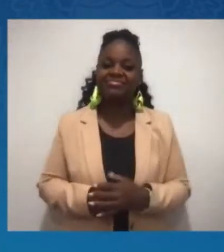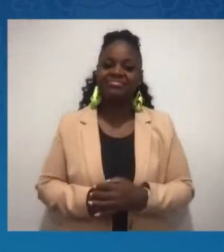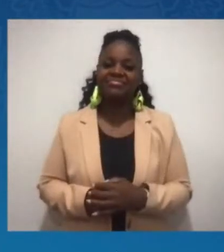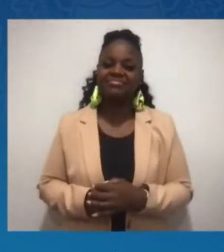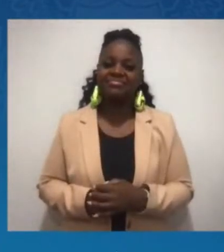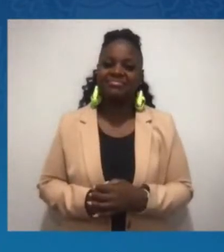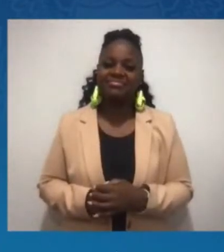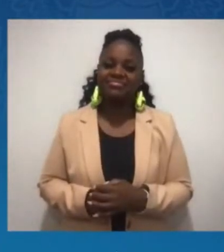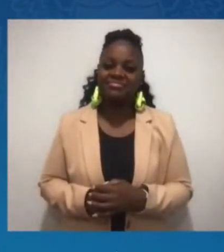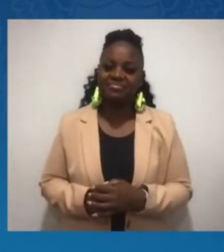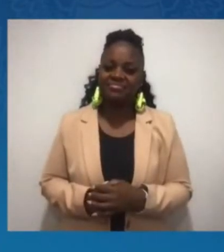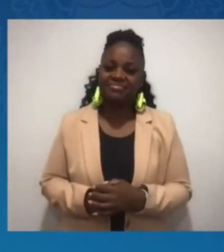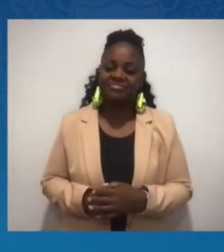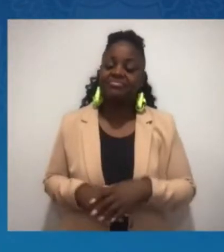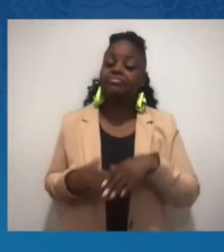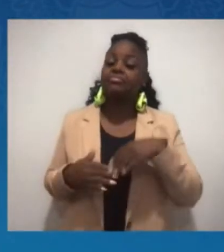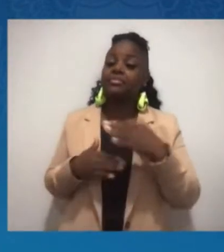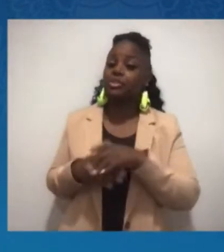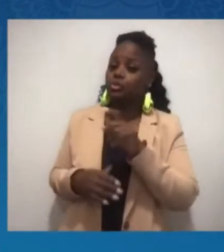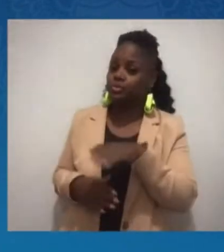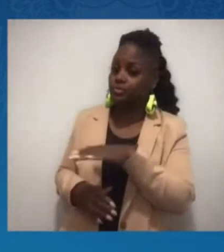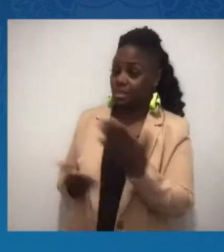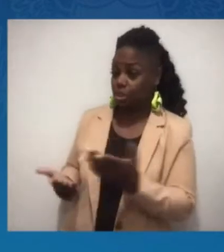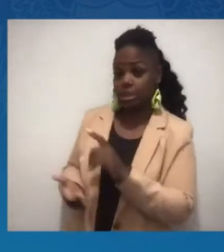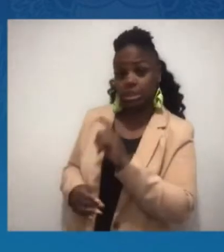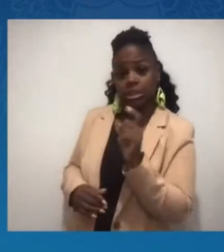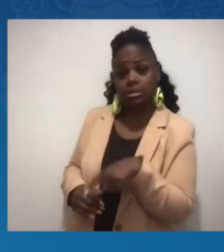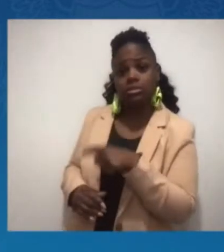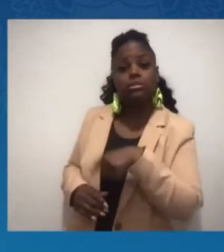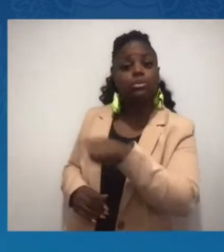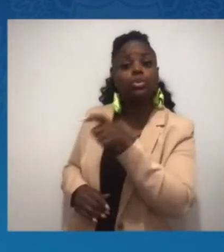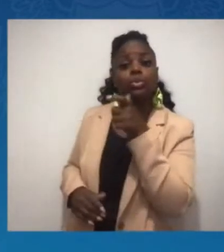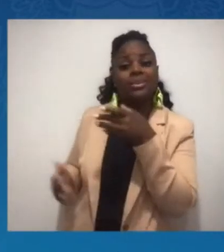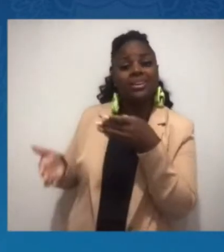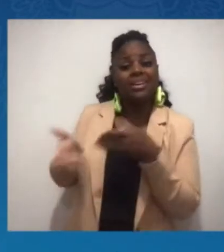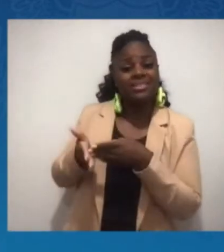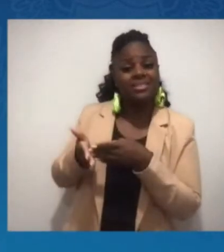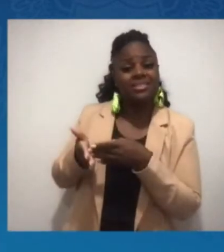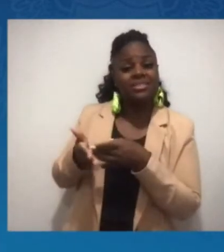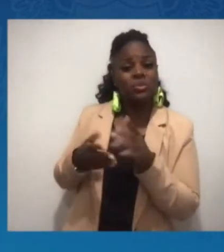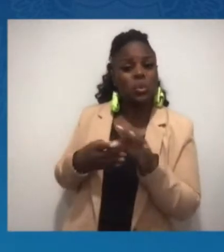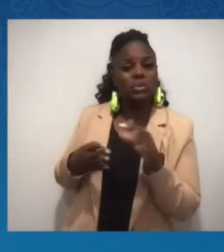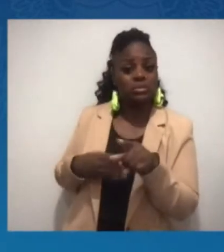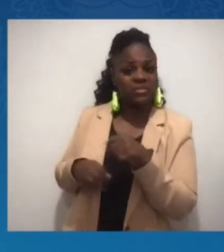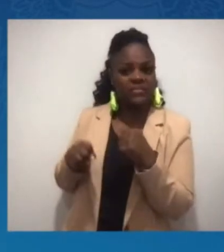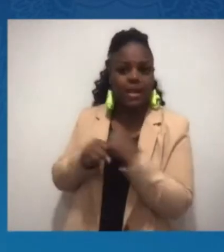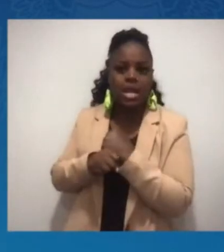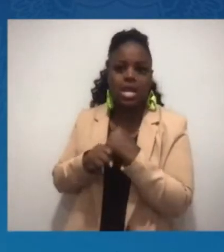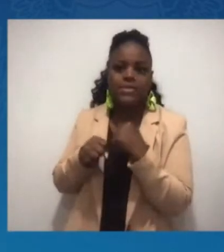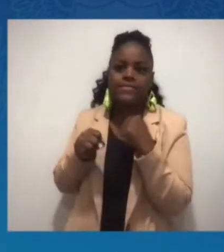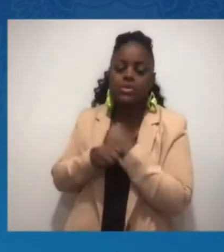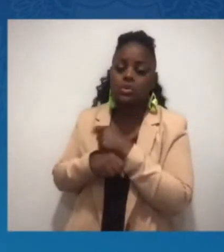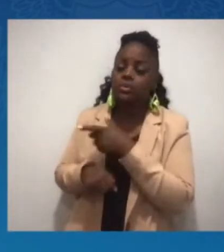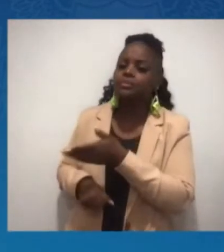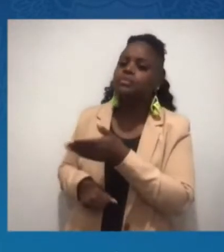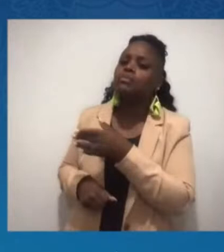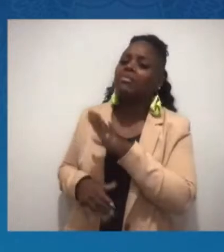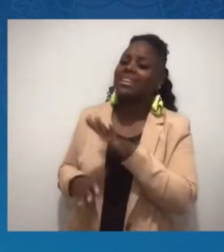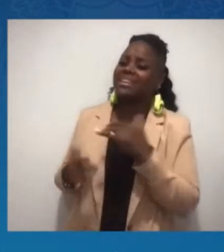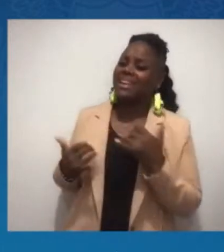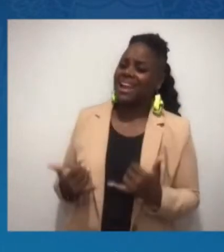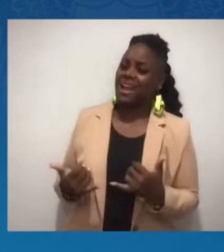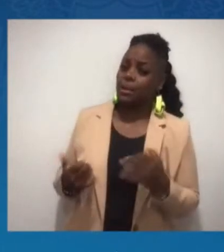abortion rights and access. Right now, 15 states and counting are enforcing extreme and total bans on abortion.